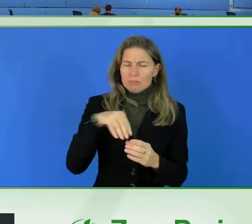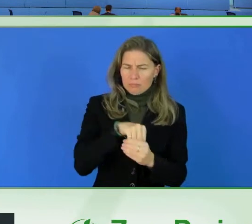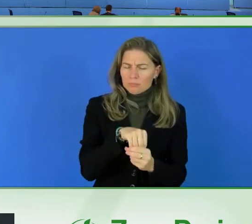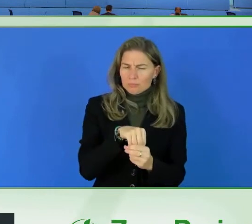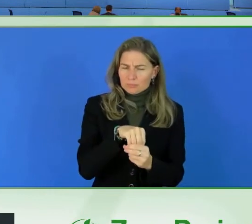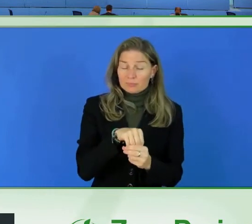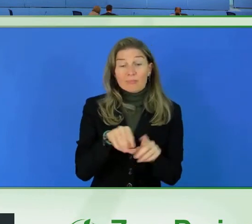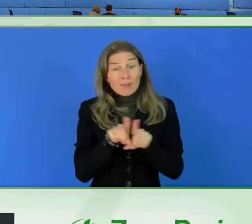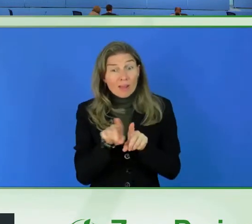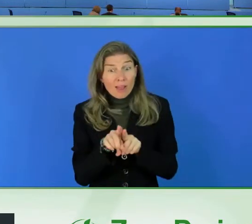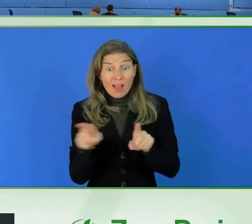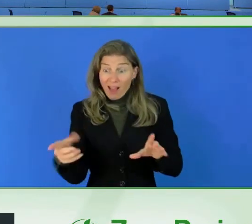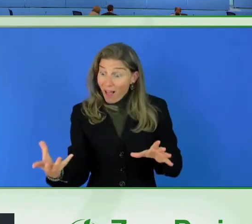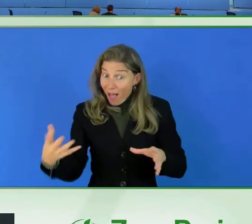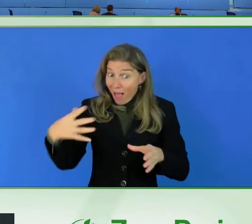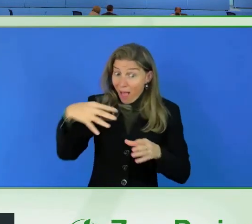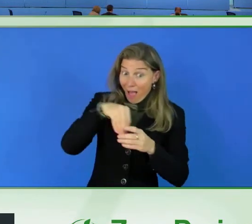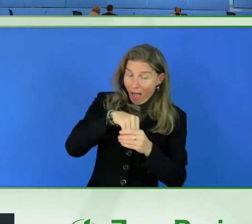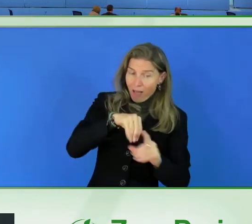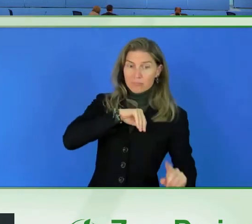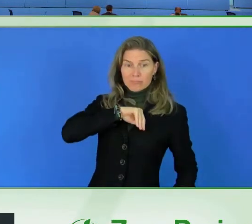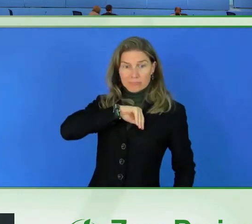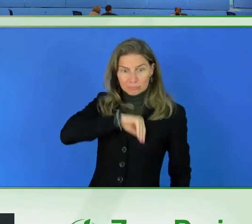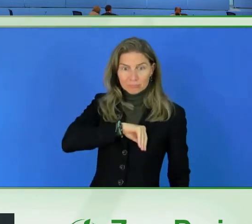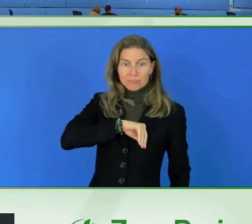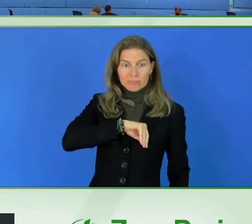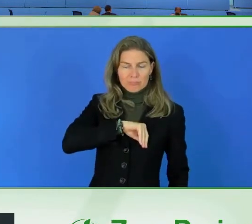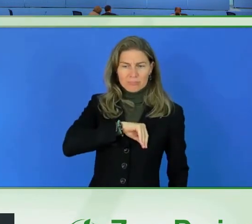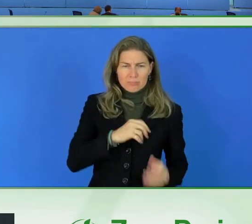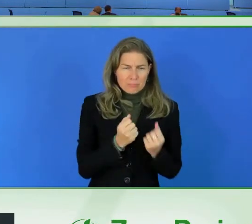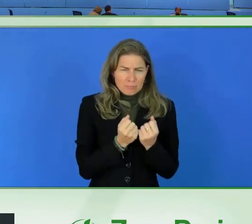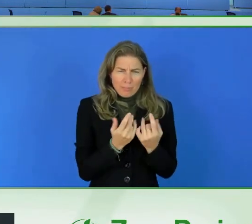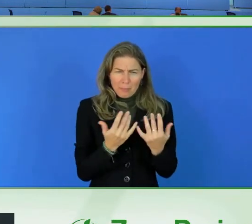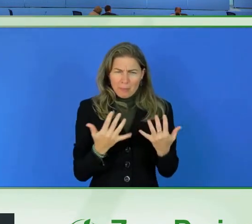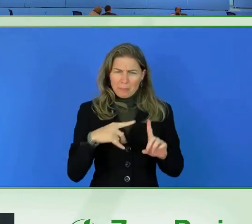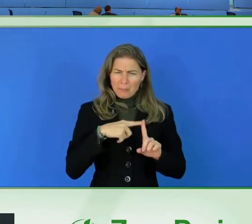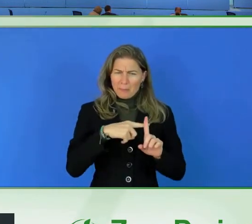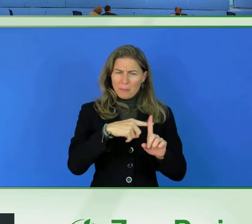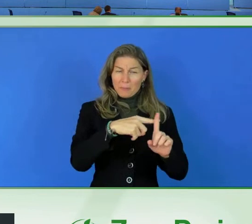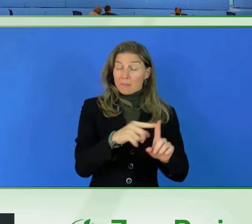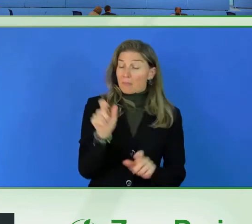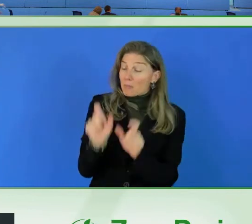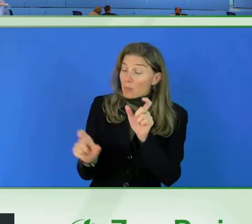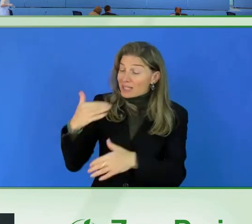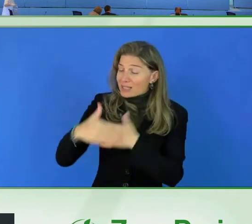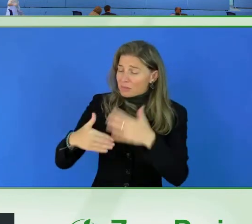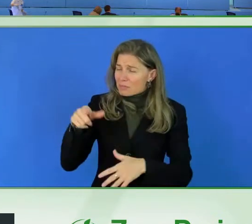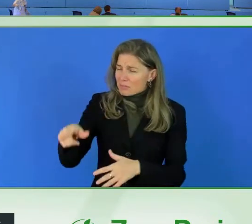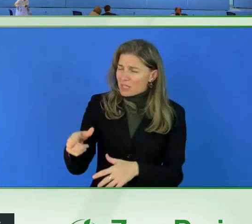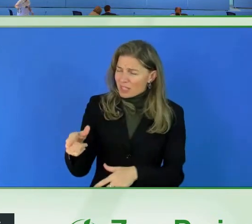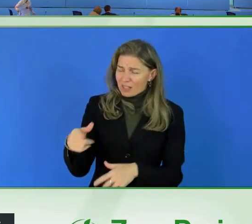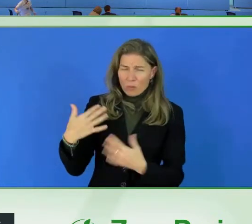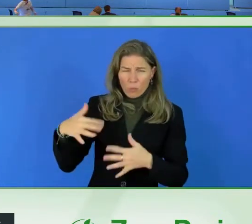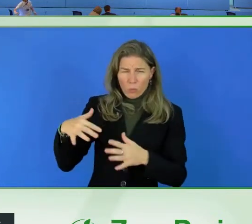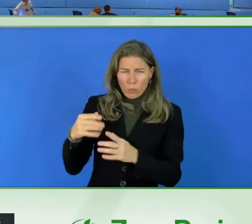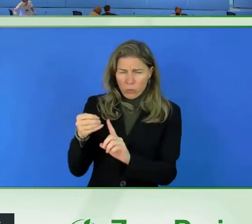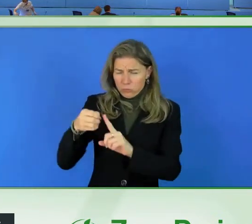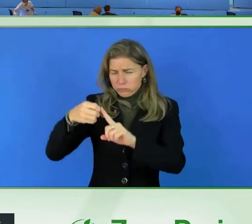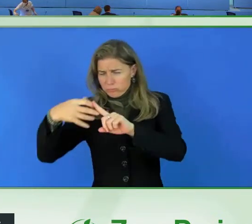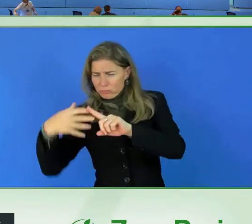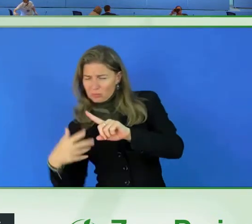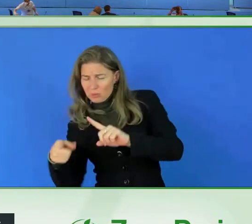advantage in a positive way of the talents of persons with disabilities. But without further ado, I would like to hand